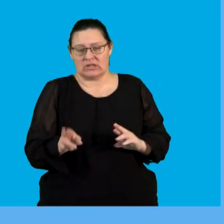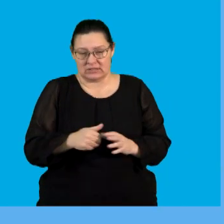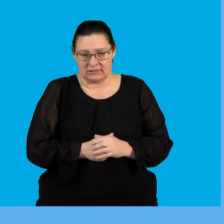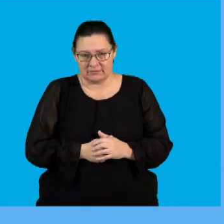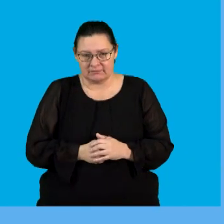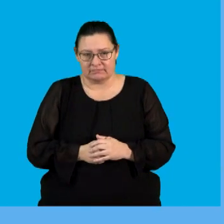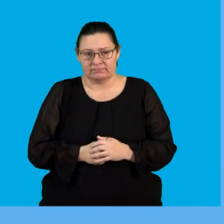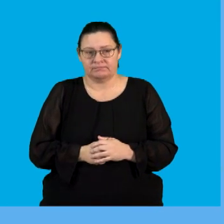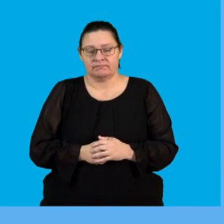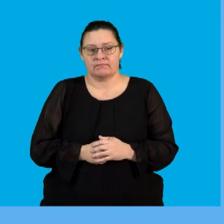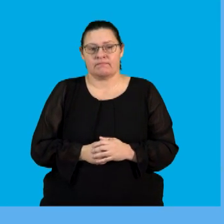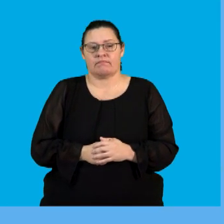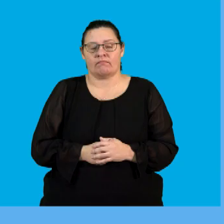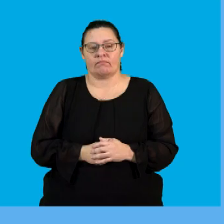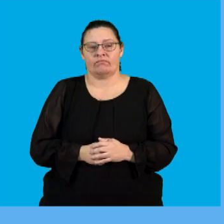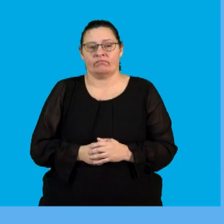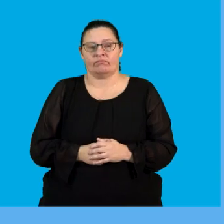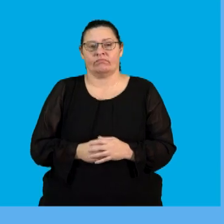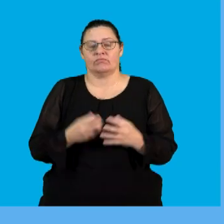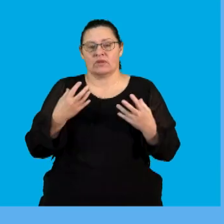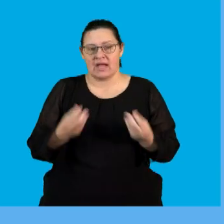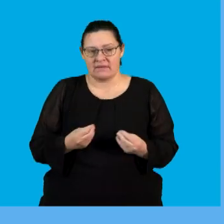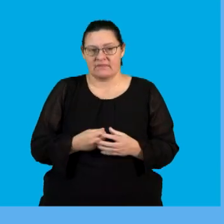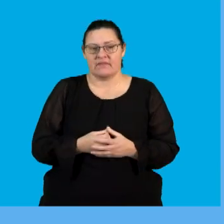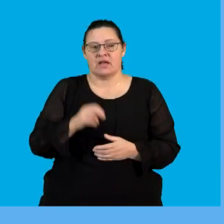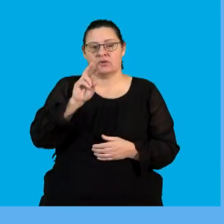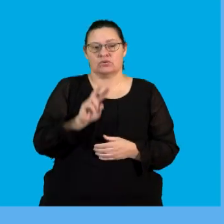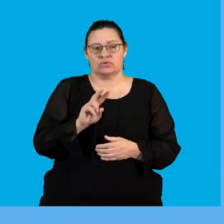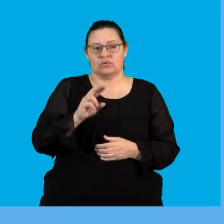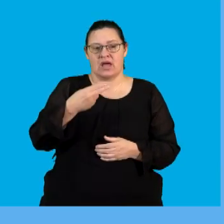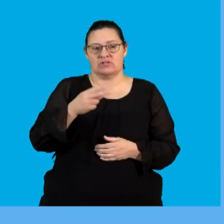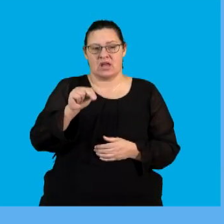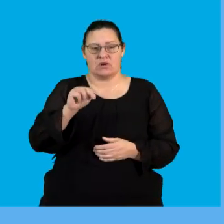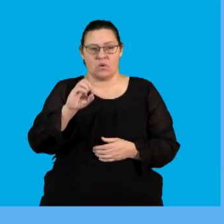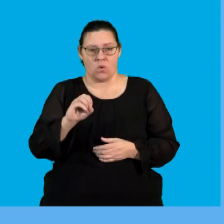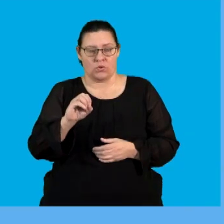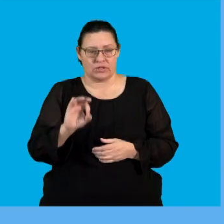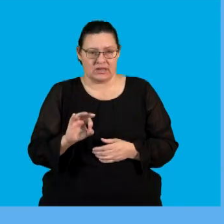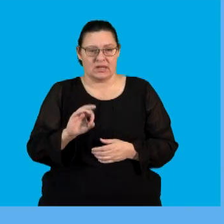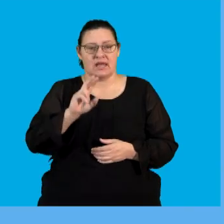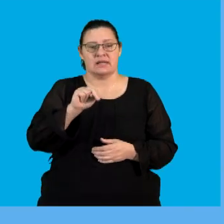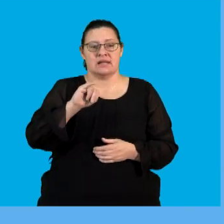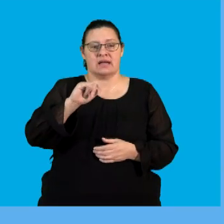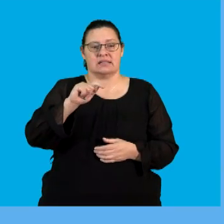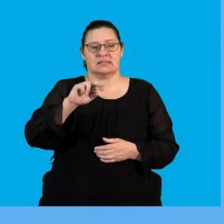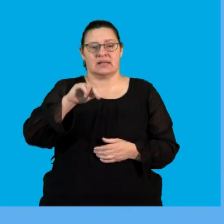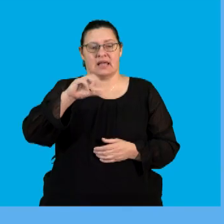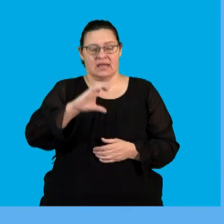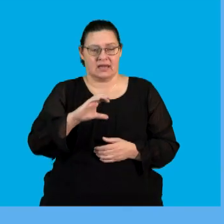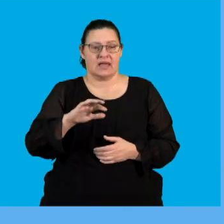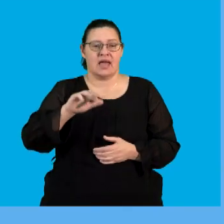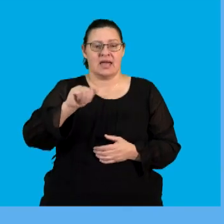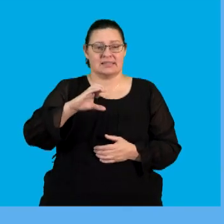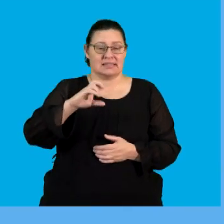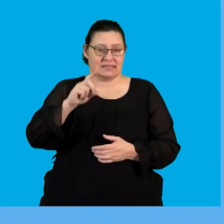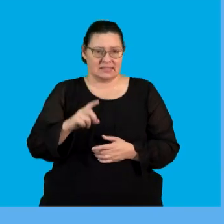particular reaction here? So we have a nitric acid We also have the calcium oxide as our